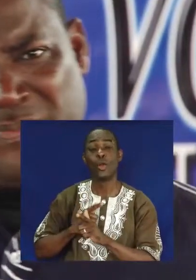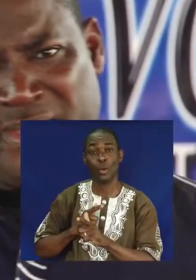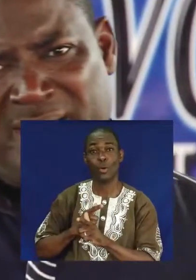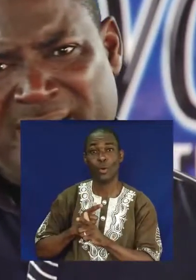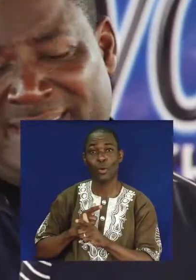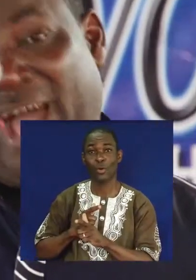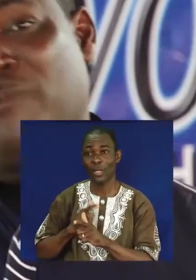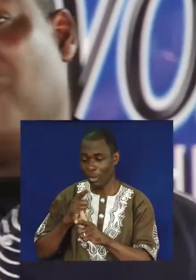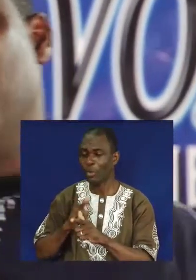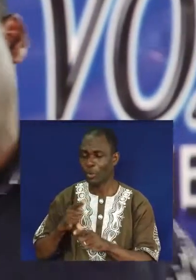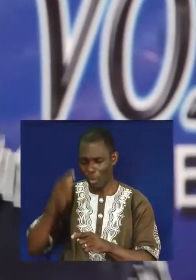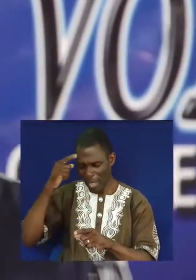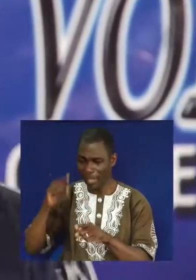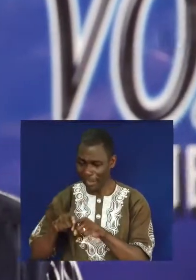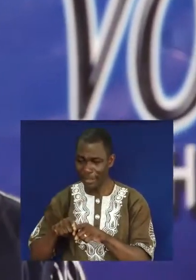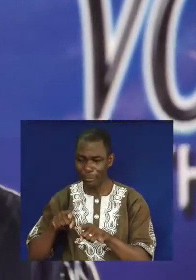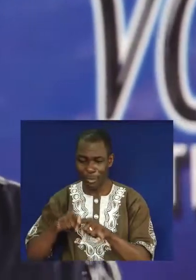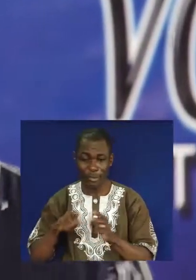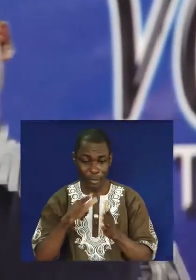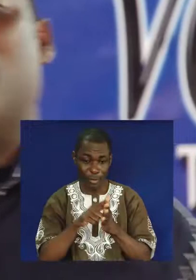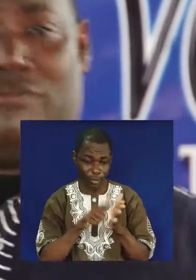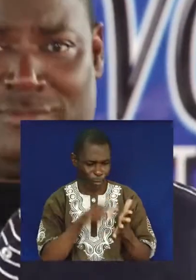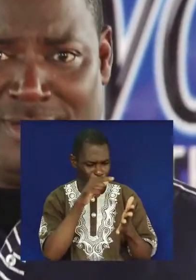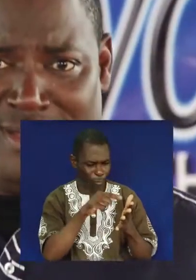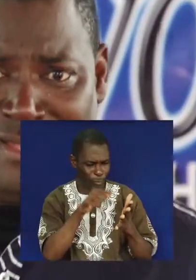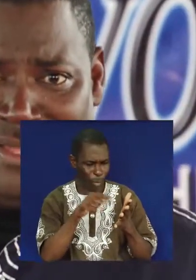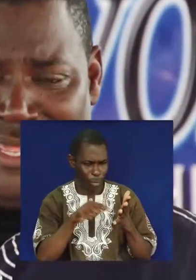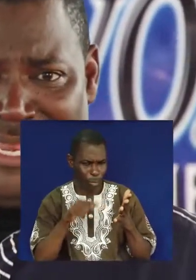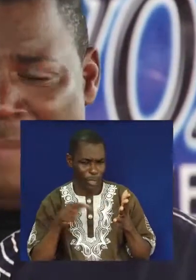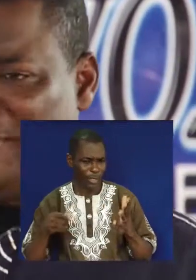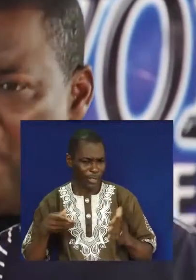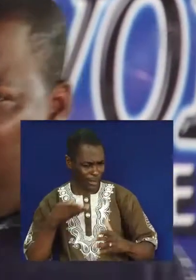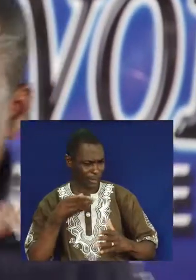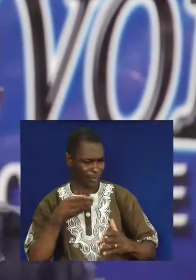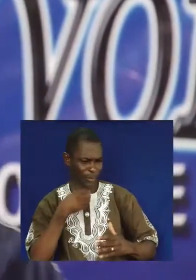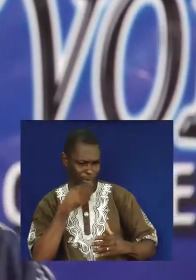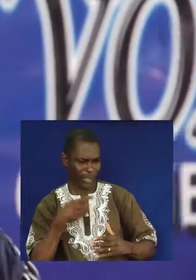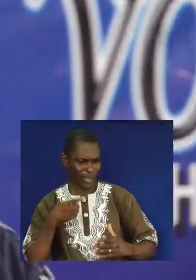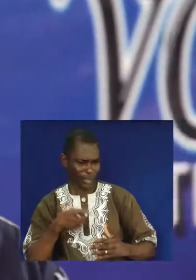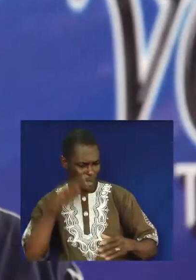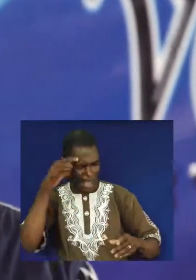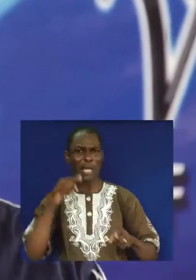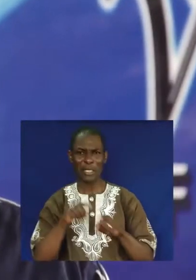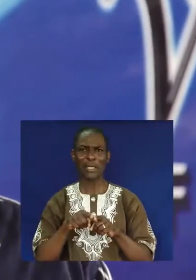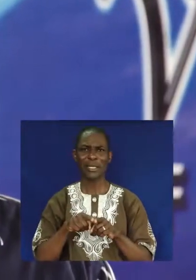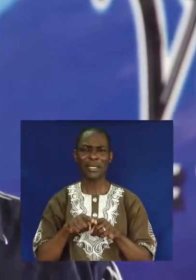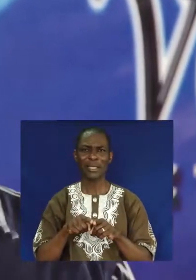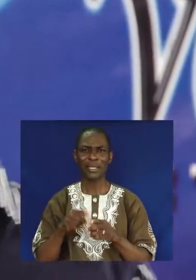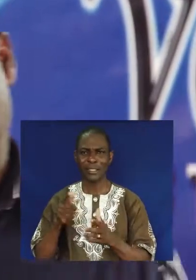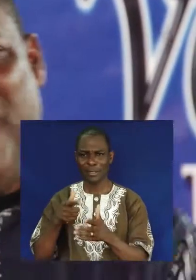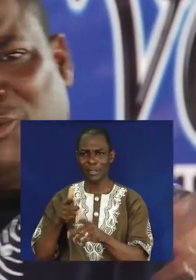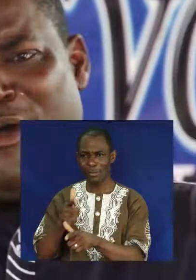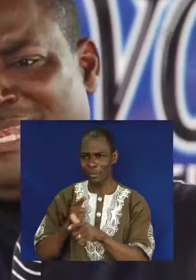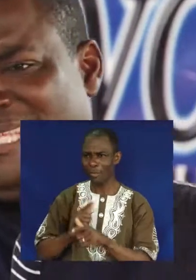Nasifono. They are uncle from floating voters, and I'm a Macaho. Now, I'm saying, Papa Brace, so at a sir.